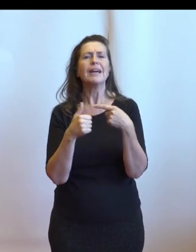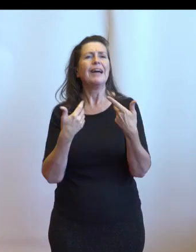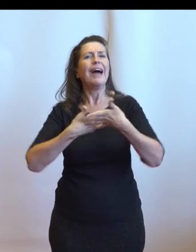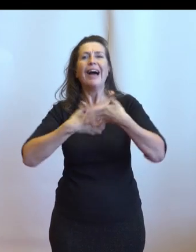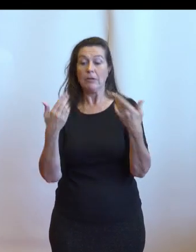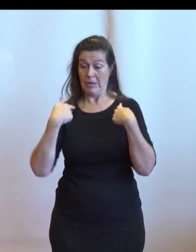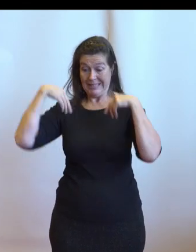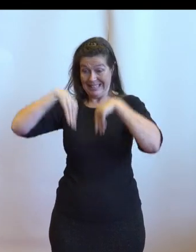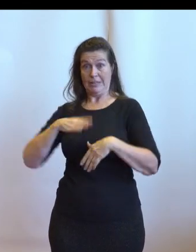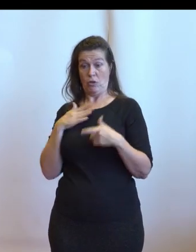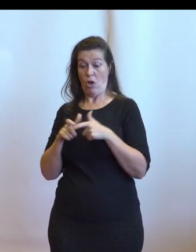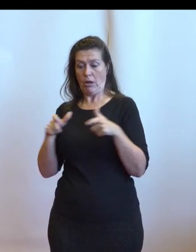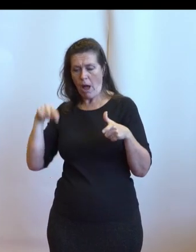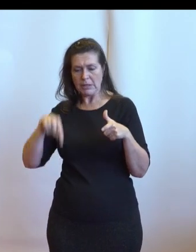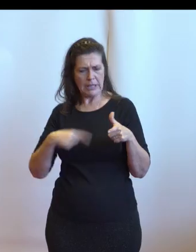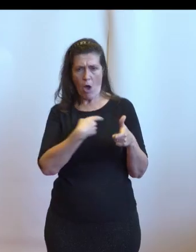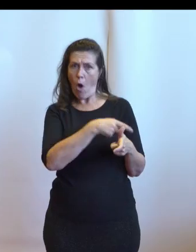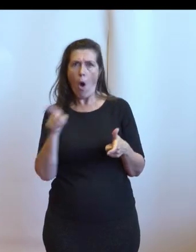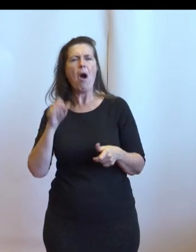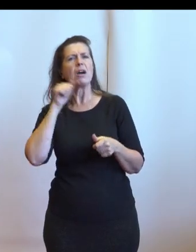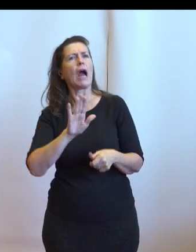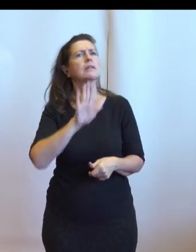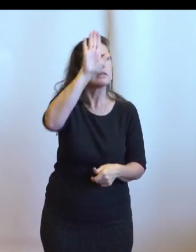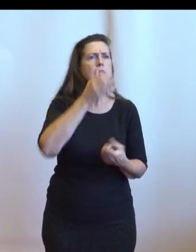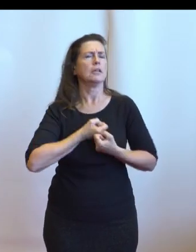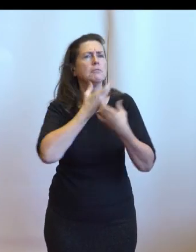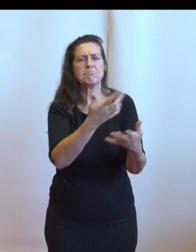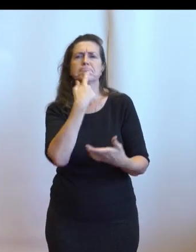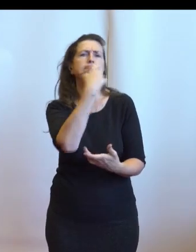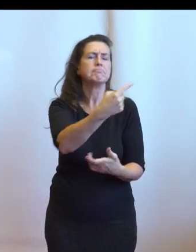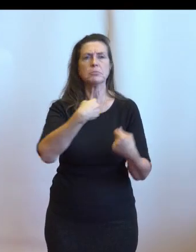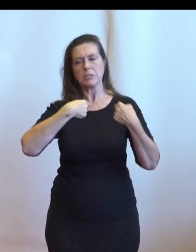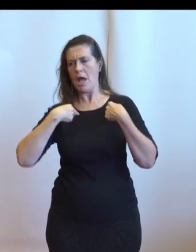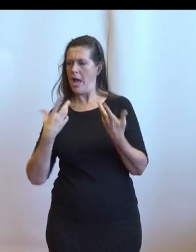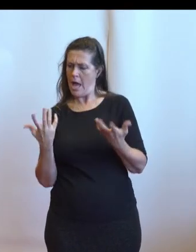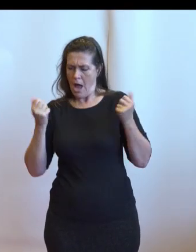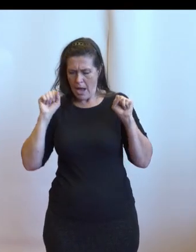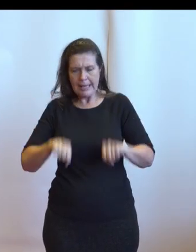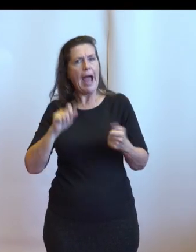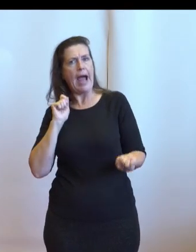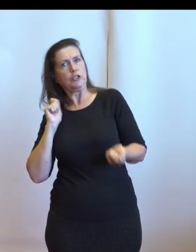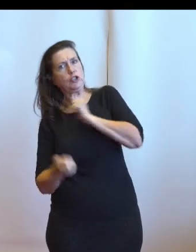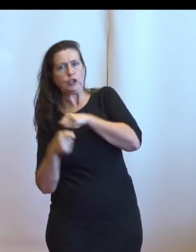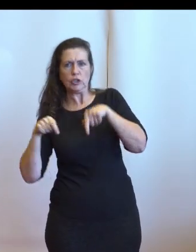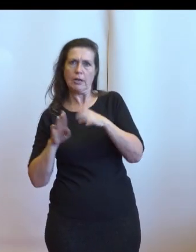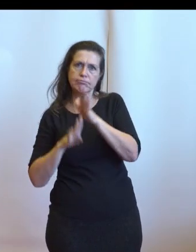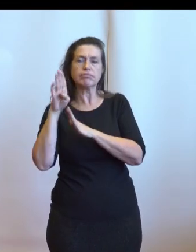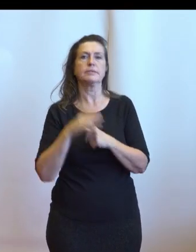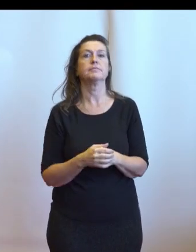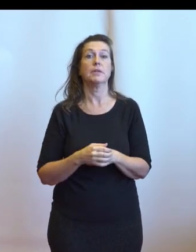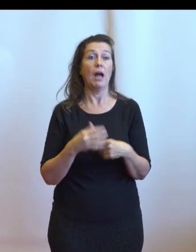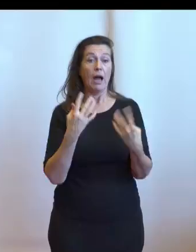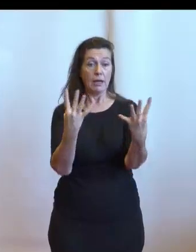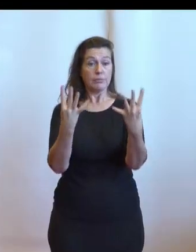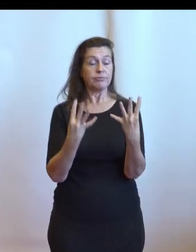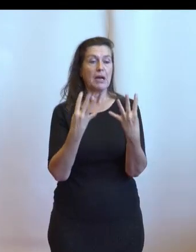at Accenture, that everyone can bring their authentic self in the workplace. How do we really ensure that we have the right